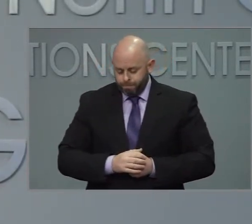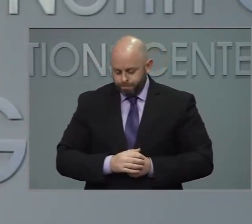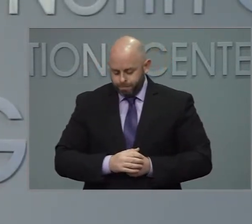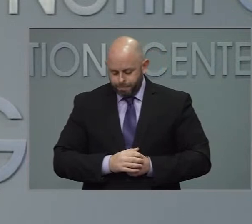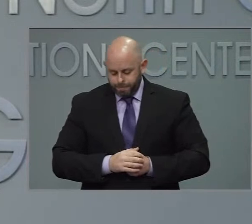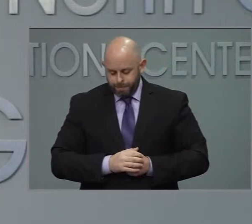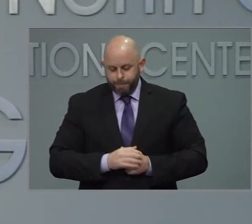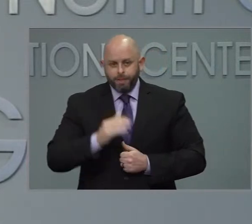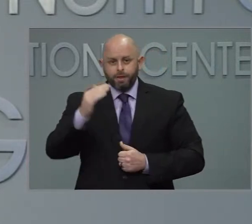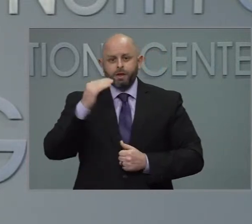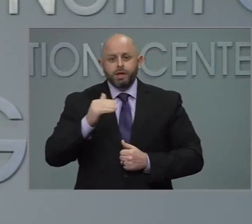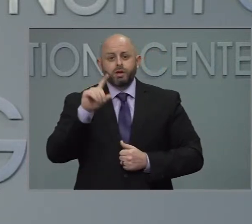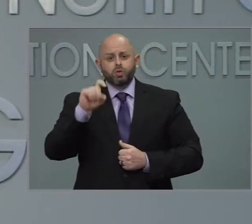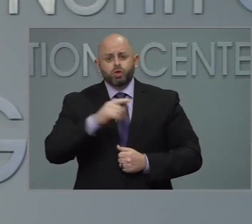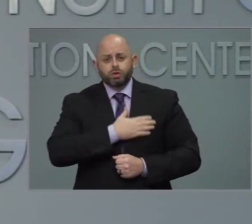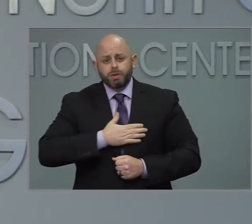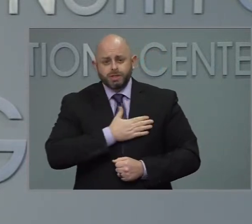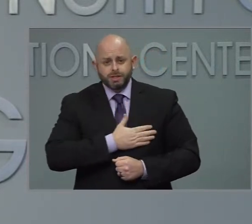Next question, please.